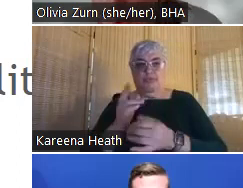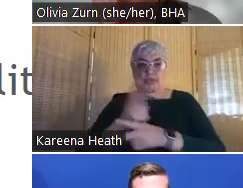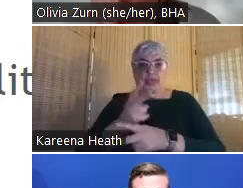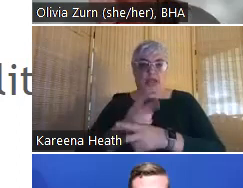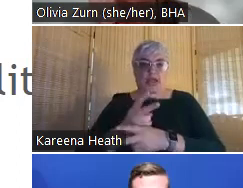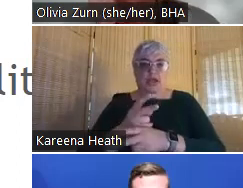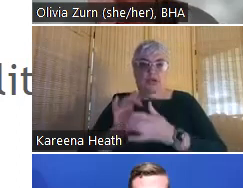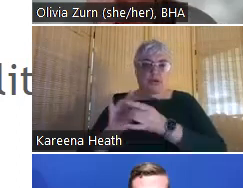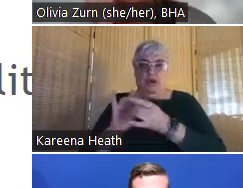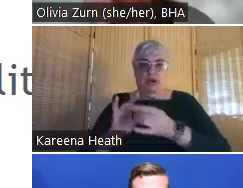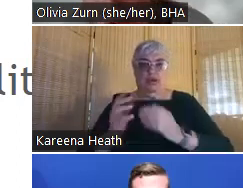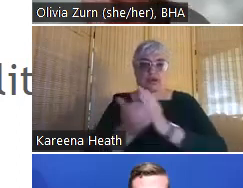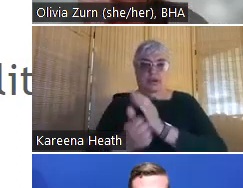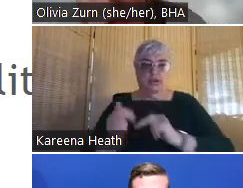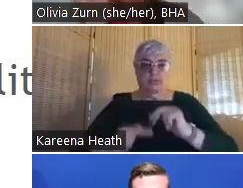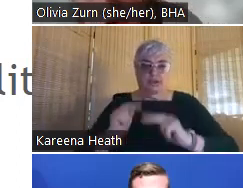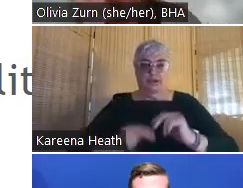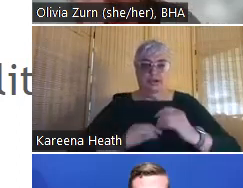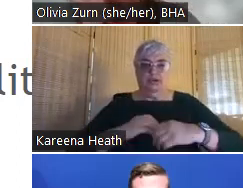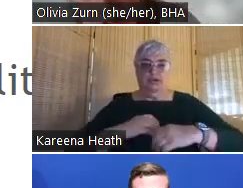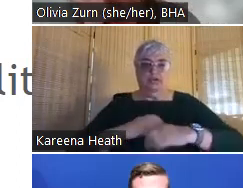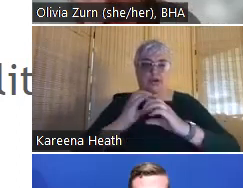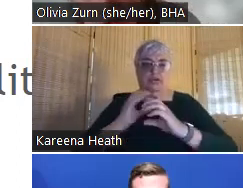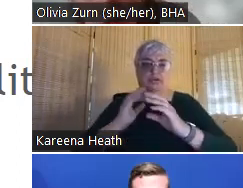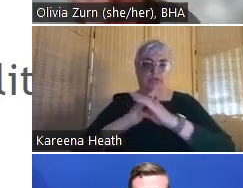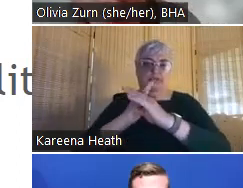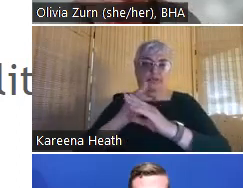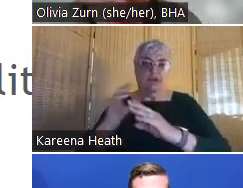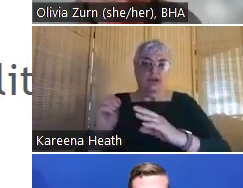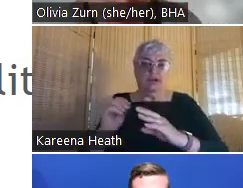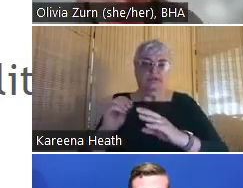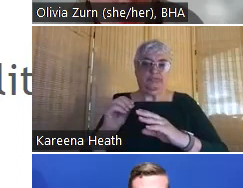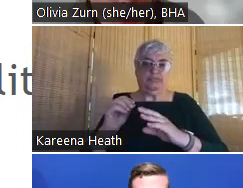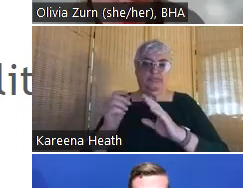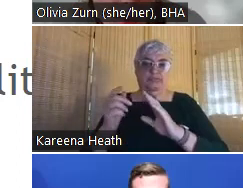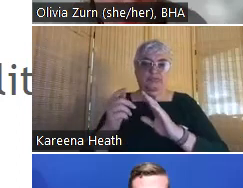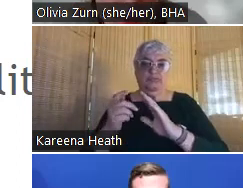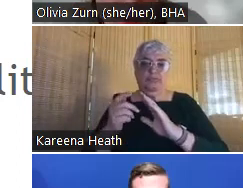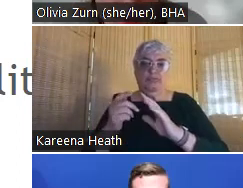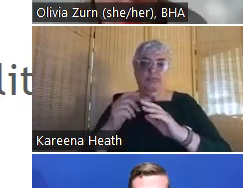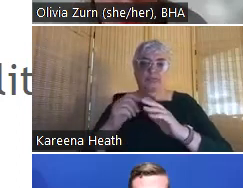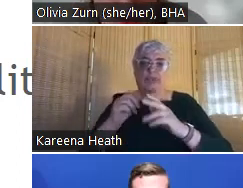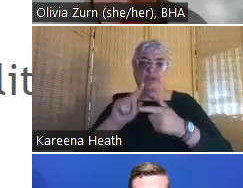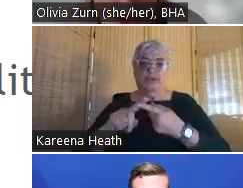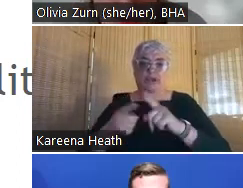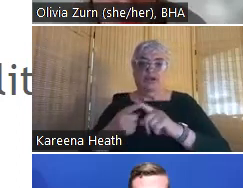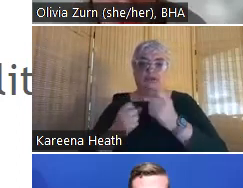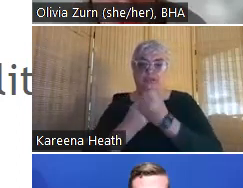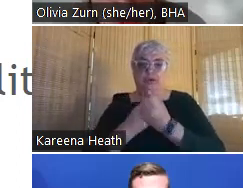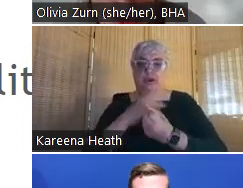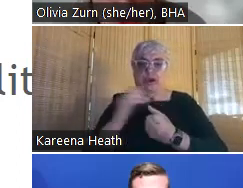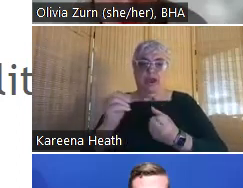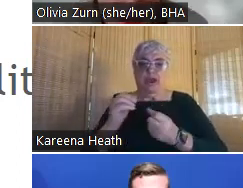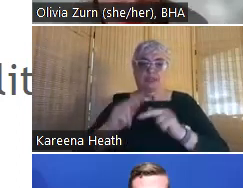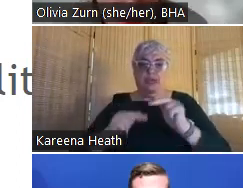skill building, crisis prevention strategies, and lethal means restriction, peer support to reduce stigma and build